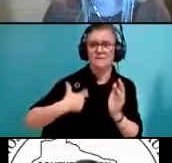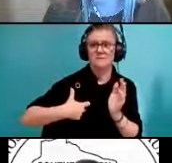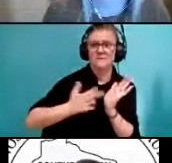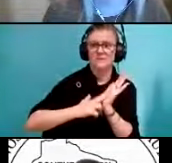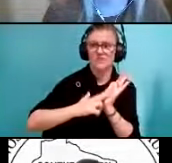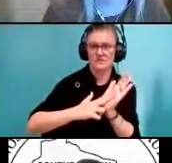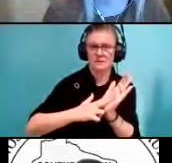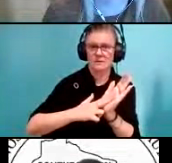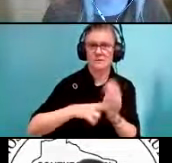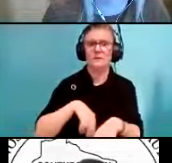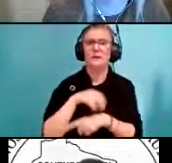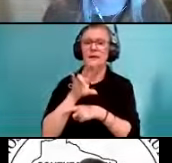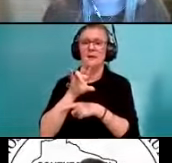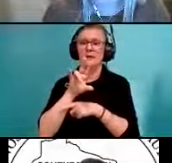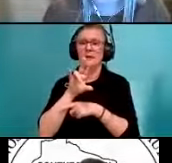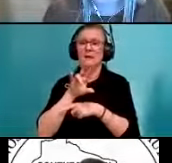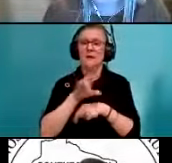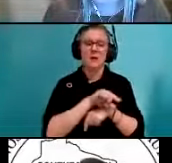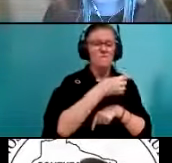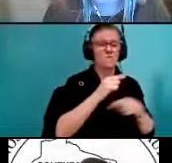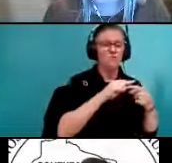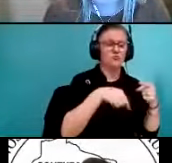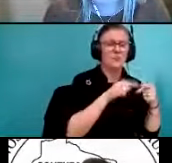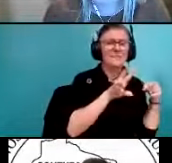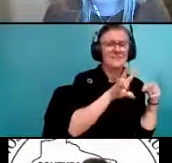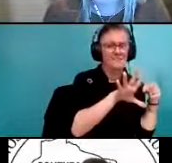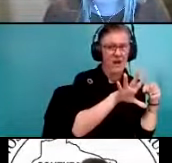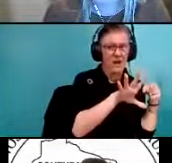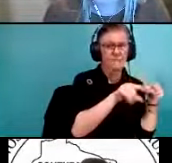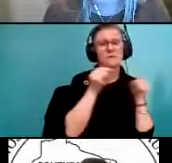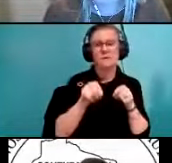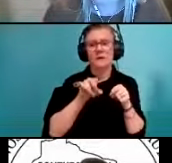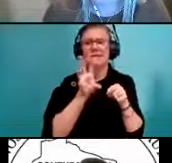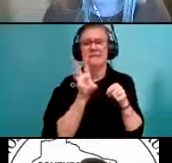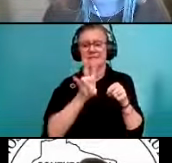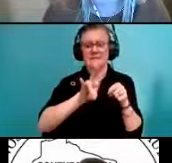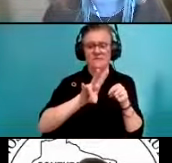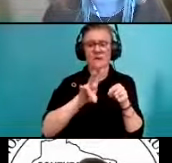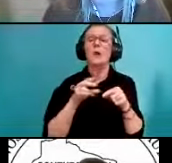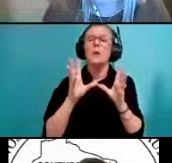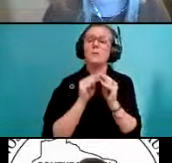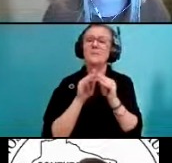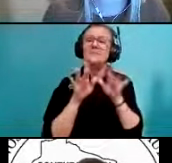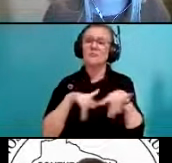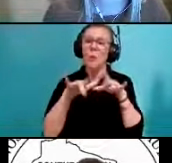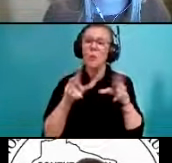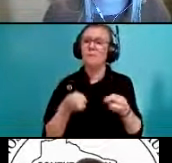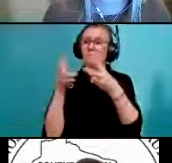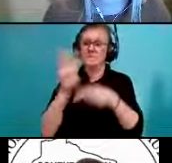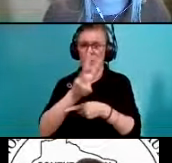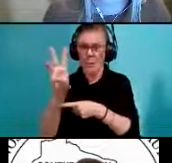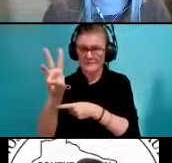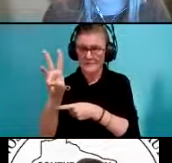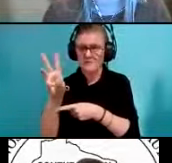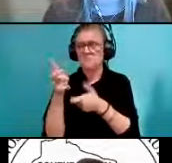and 75 during the first round in February. The recordings of the public meetings are also posted to the website for people